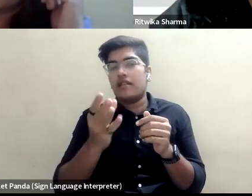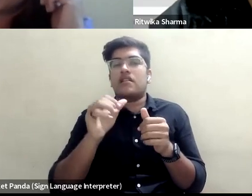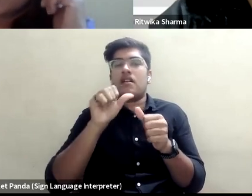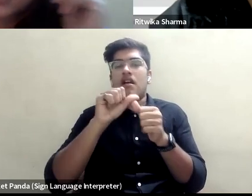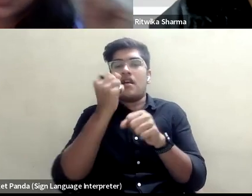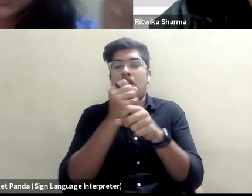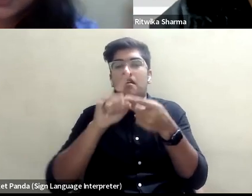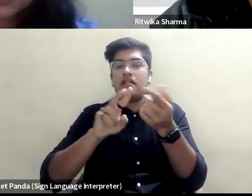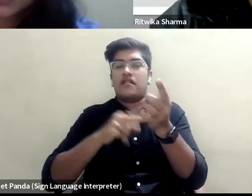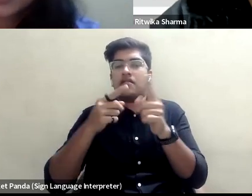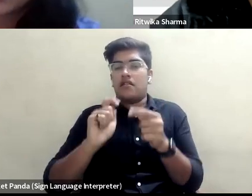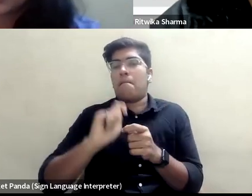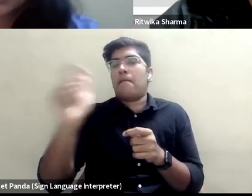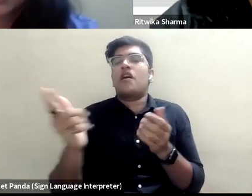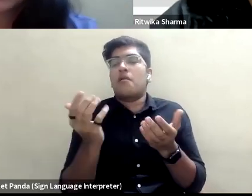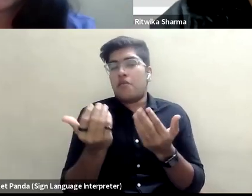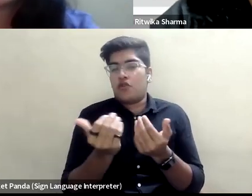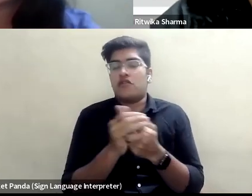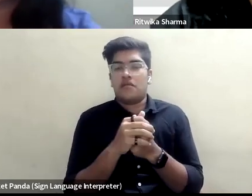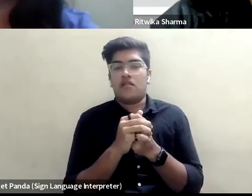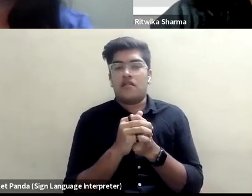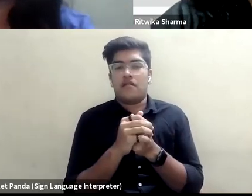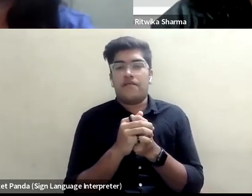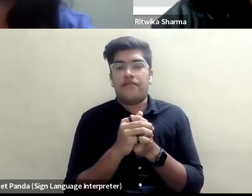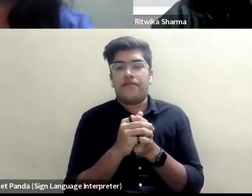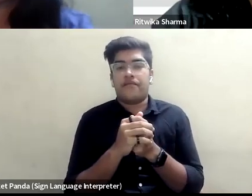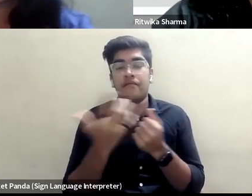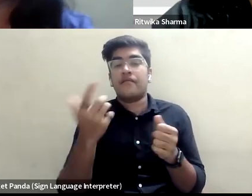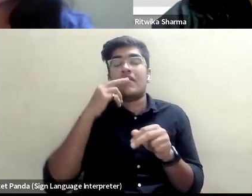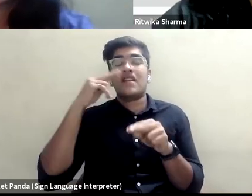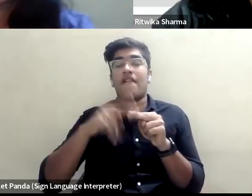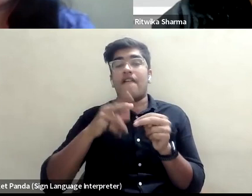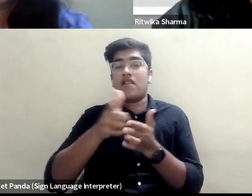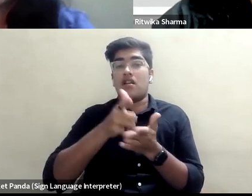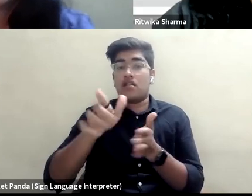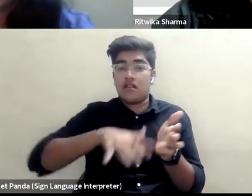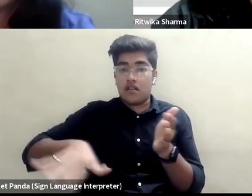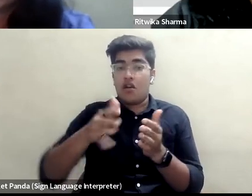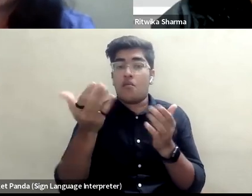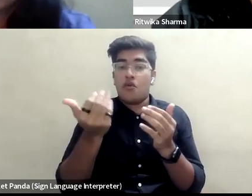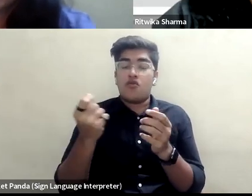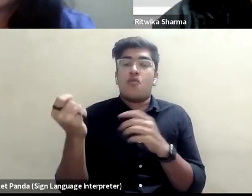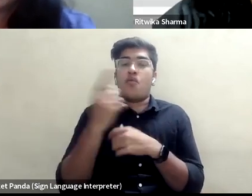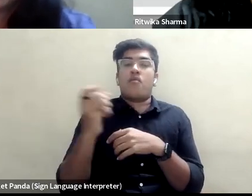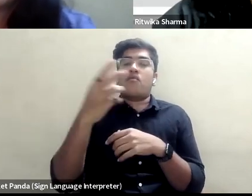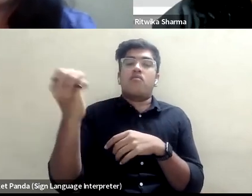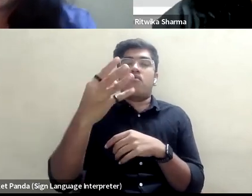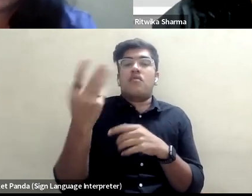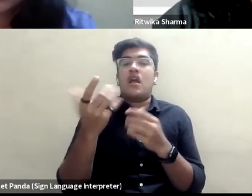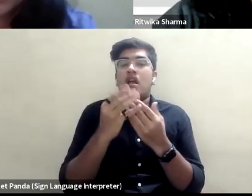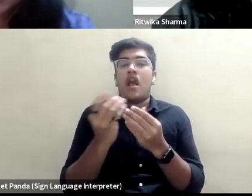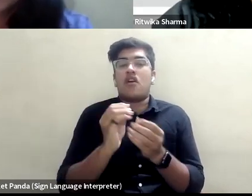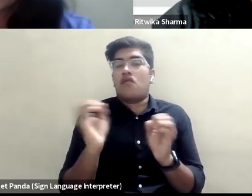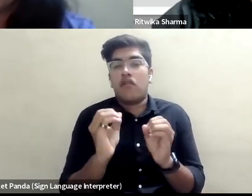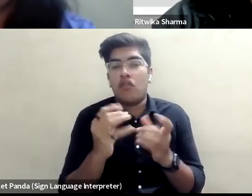in the rural areas, that's not the case. There would be months and months without any liquid cash around in the house which they could use or